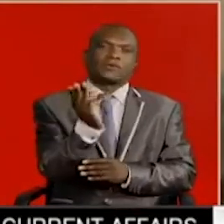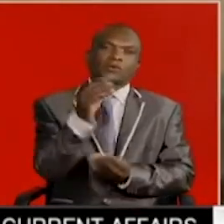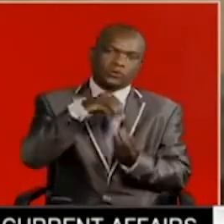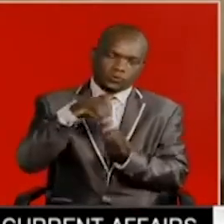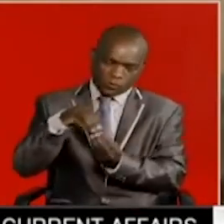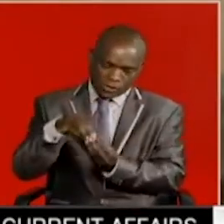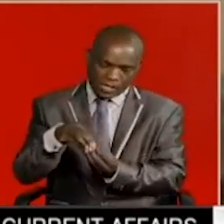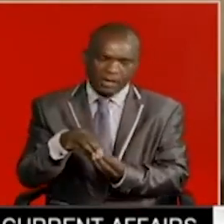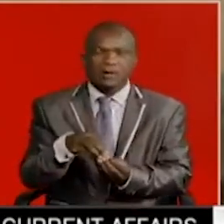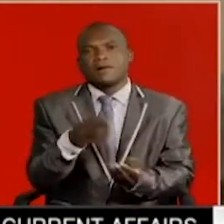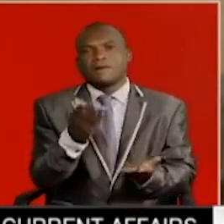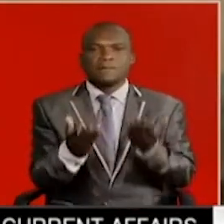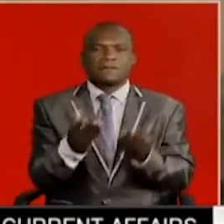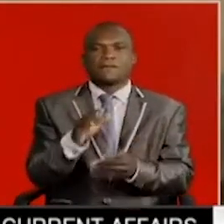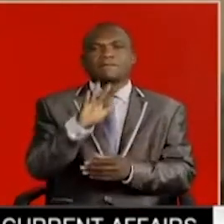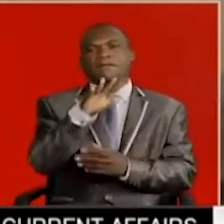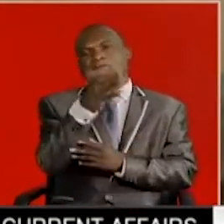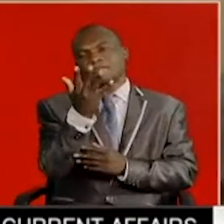and this will constitute